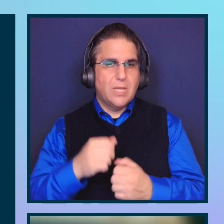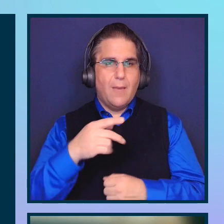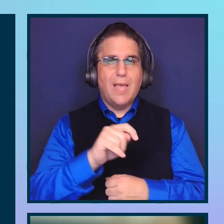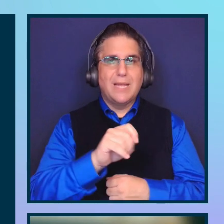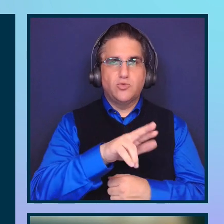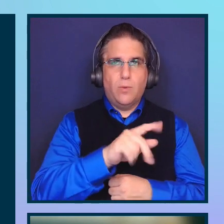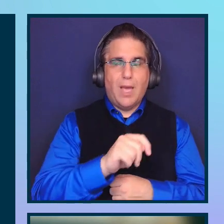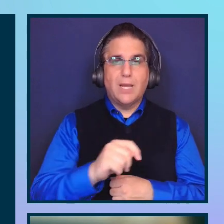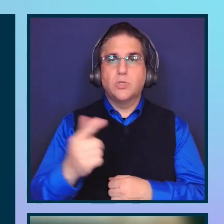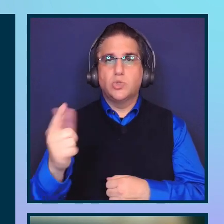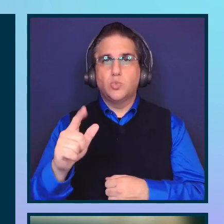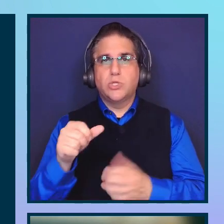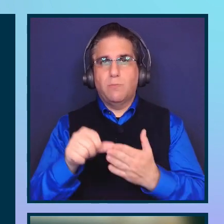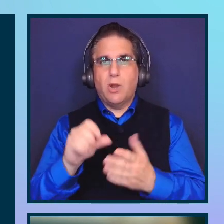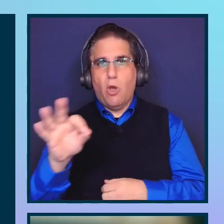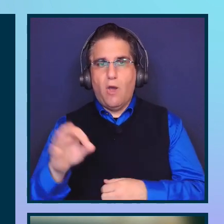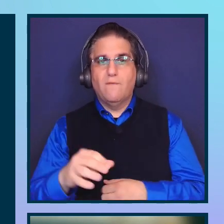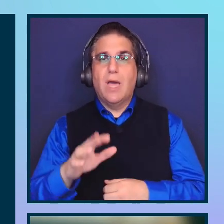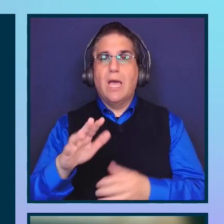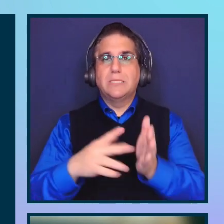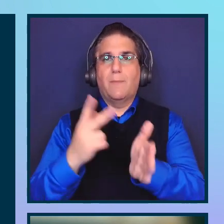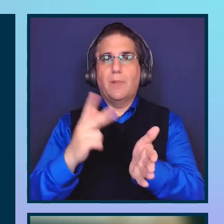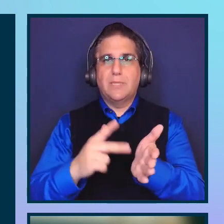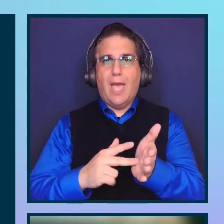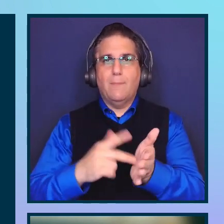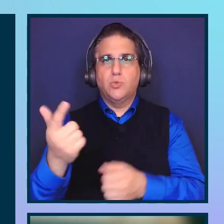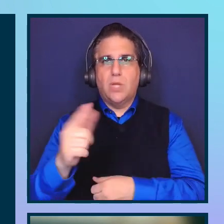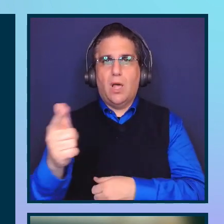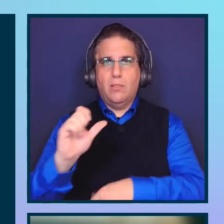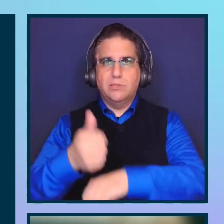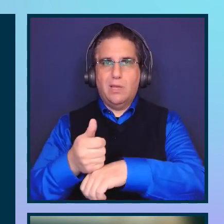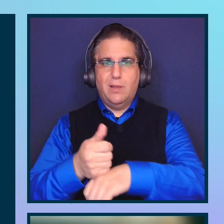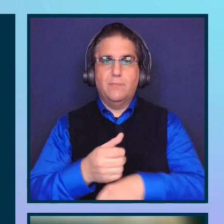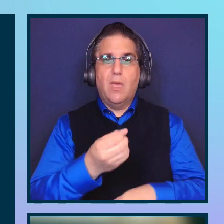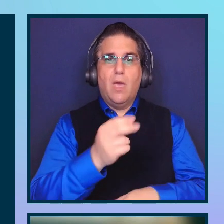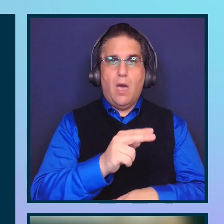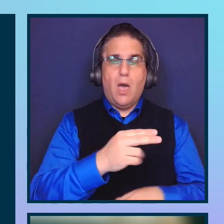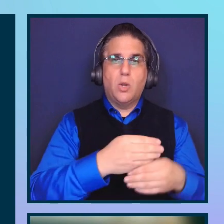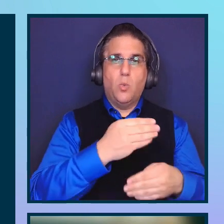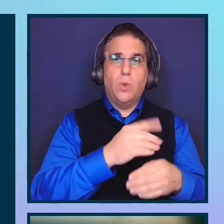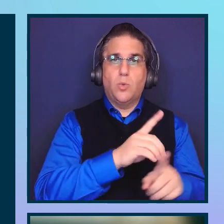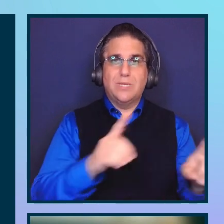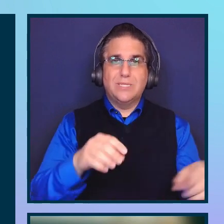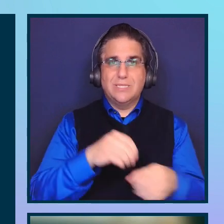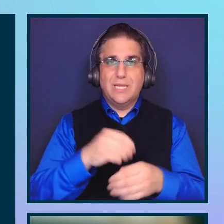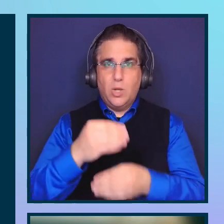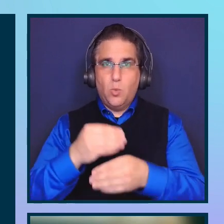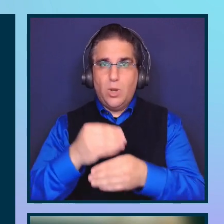button, off. Double tap to toggle setting. On. Window distance, in window, adjustable.